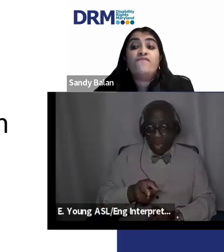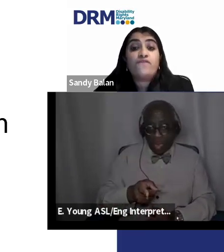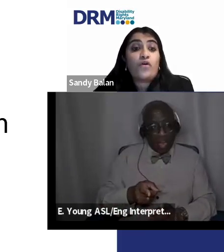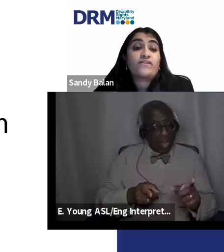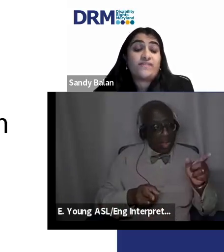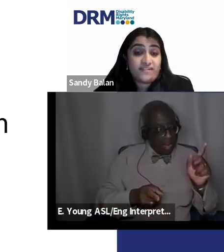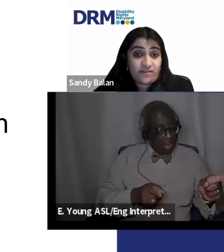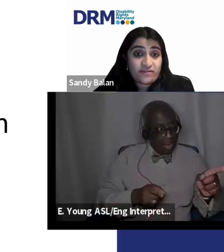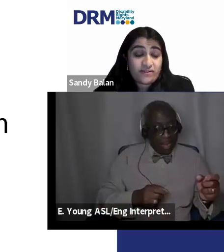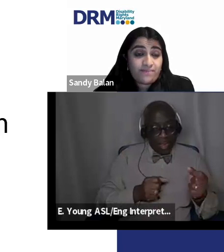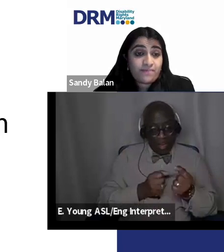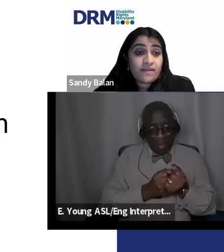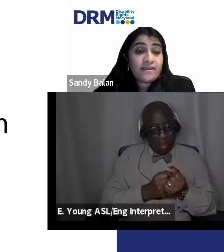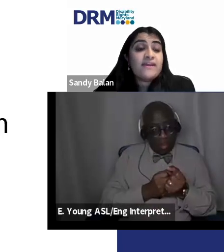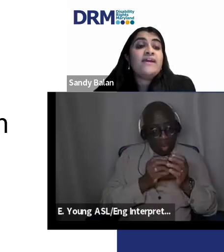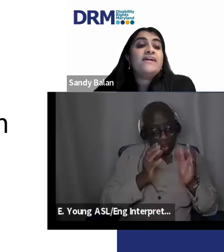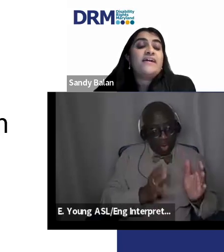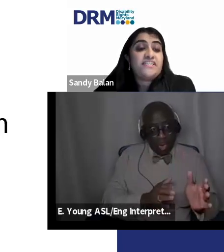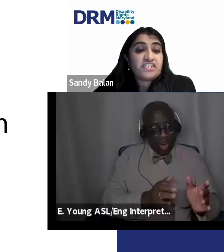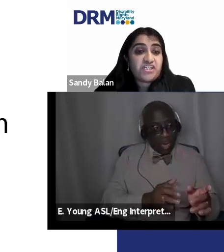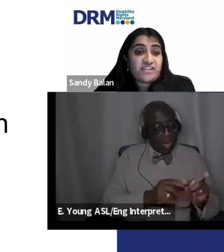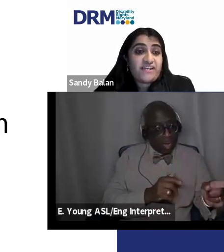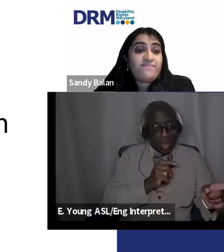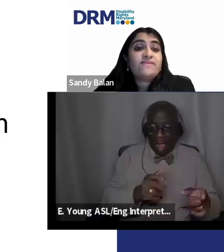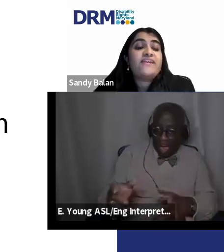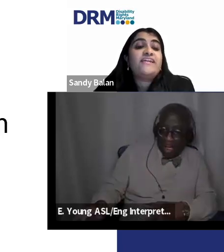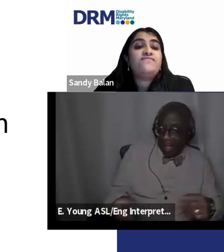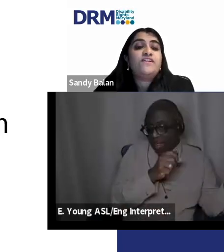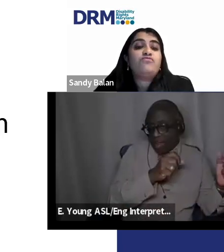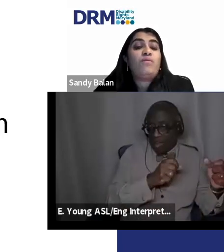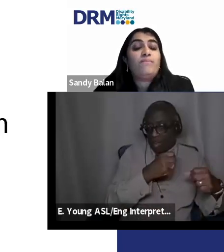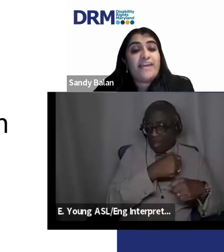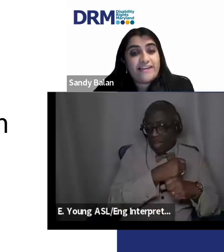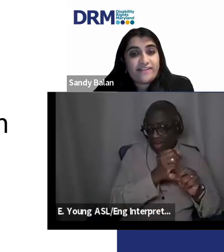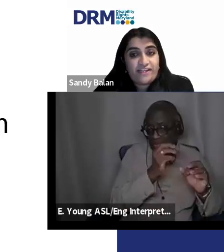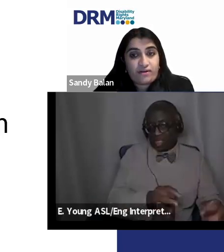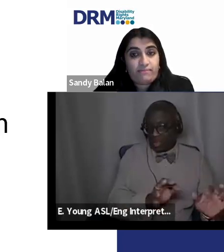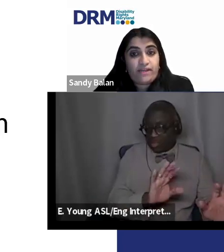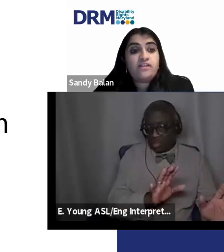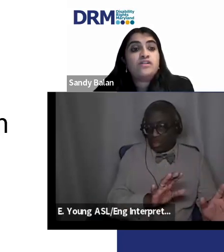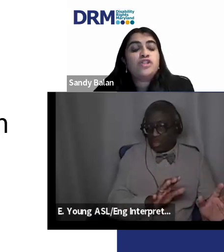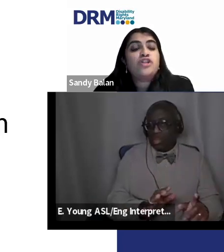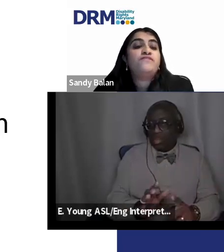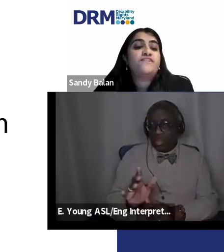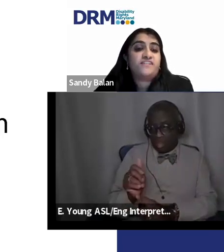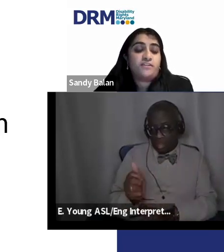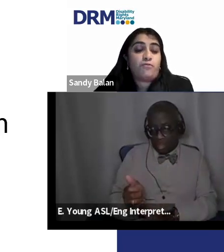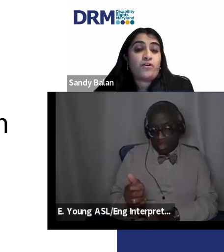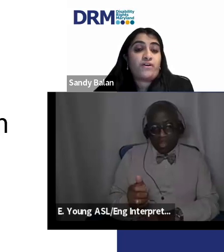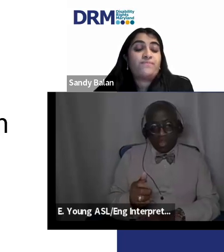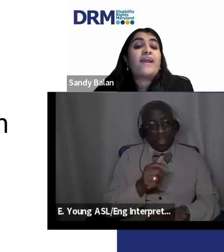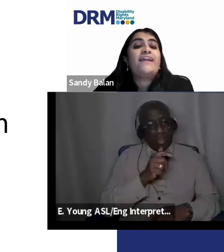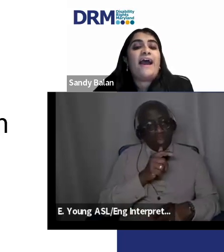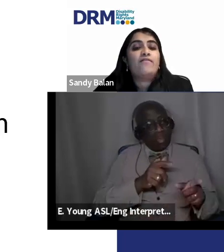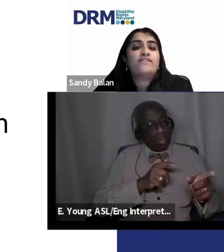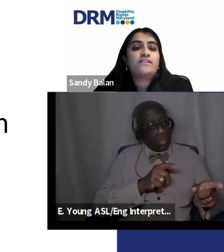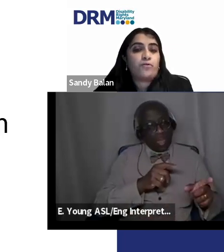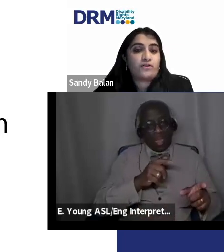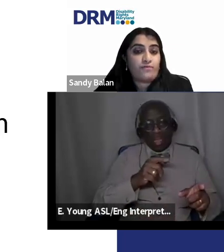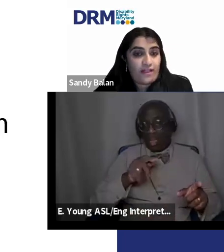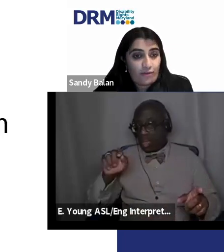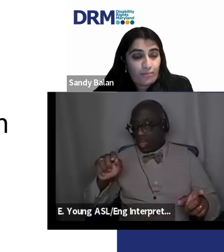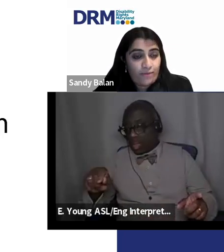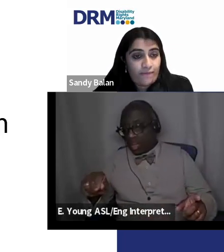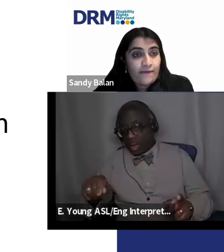decision for the adult. Additionally, the individual making the agreement chooses the supporter and how